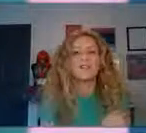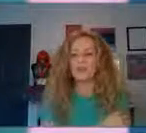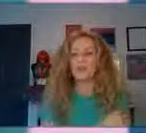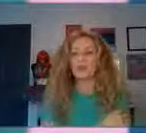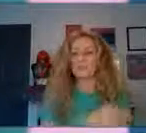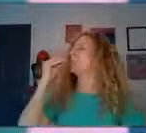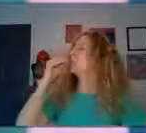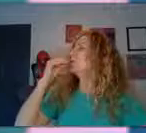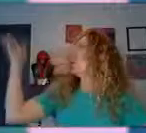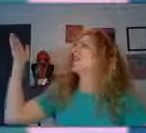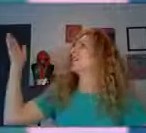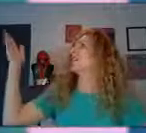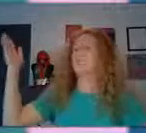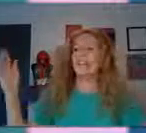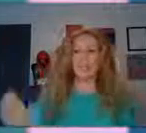have loved you.